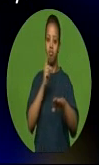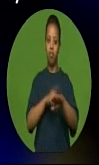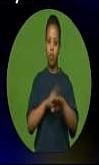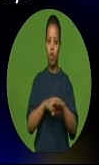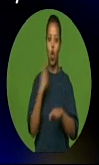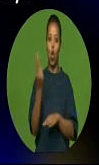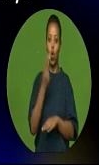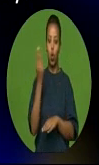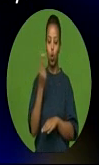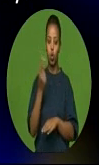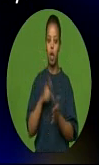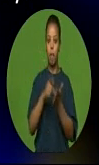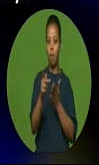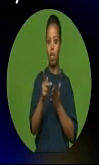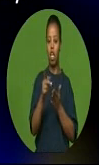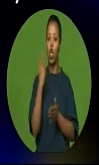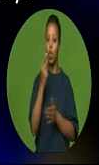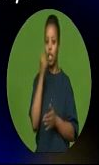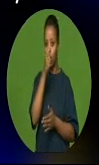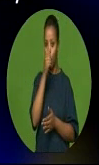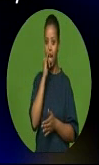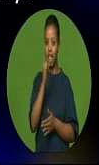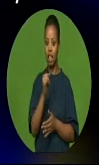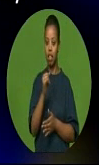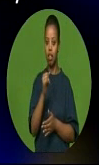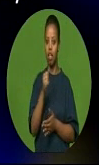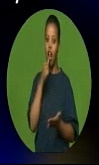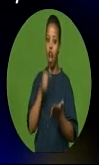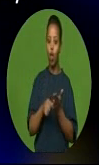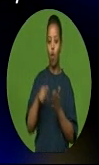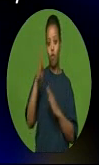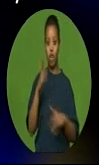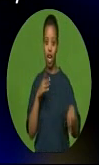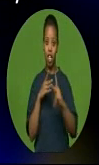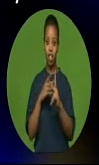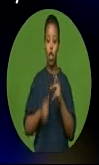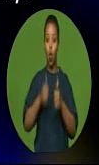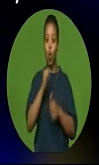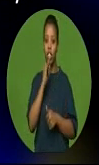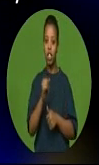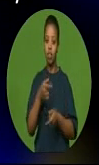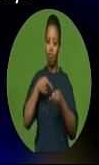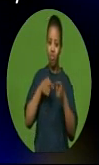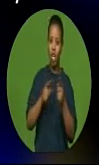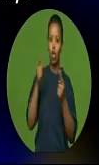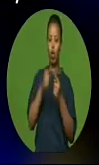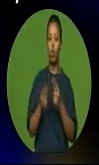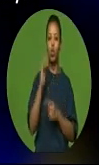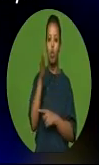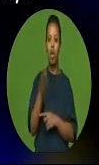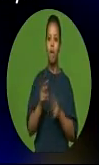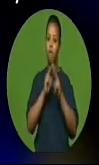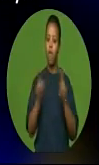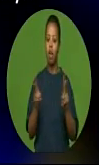used payment used in Ethiopia is letter of credit, which is criticized to be